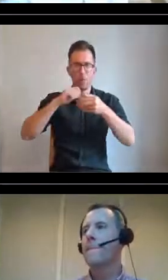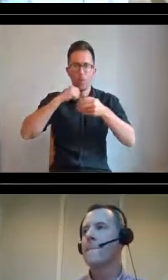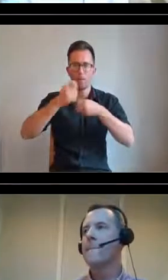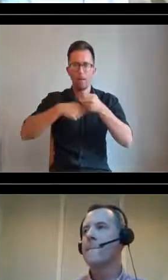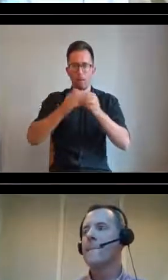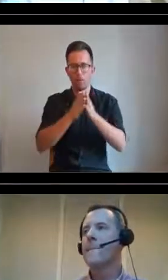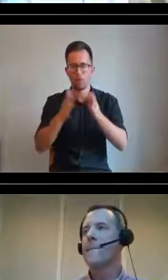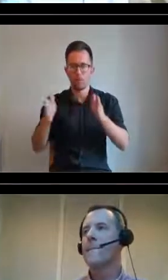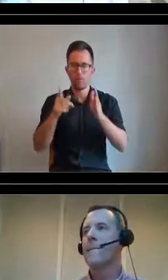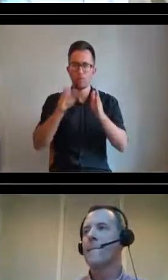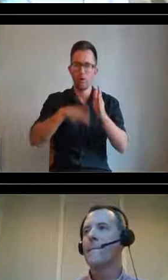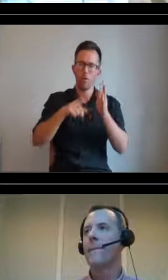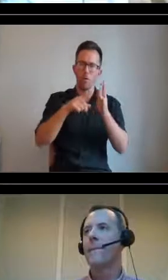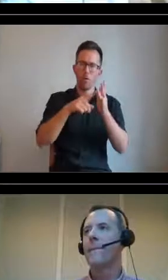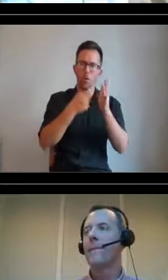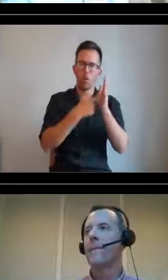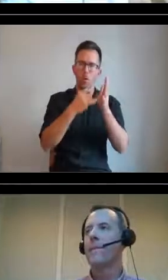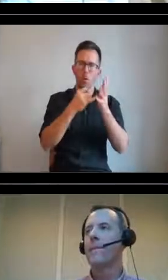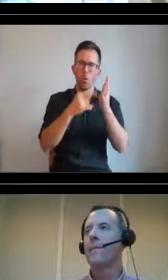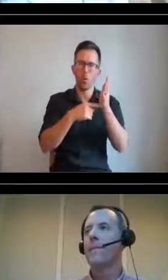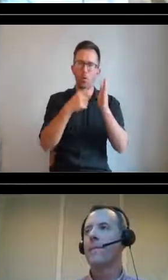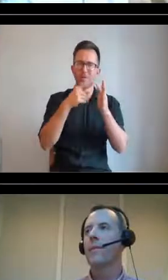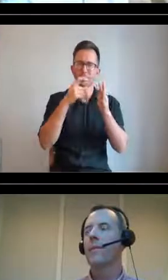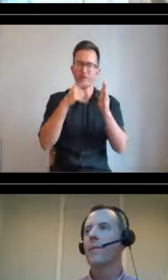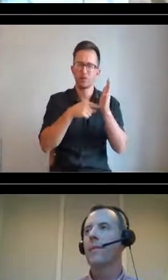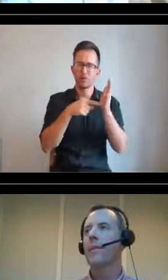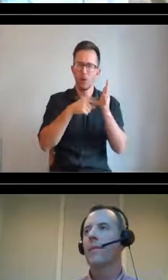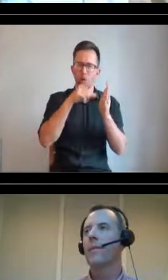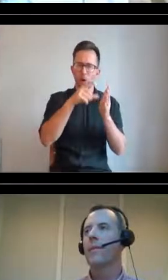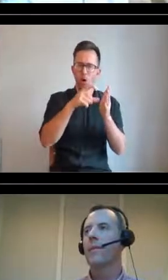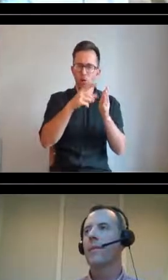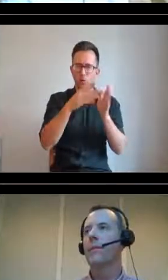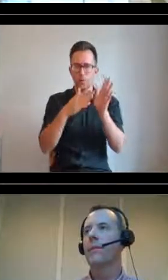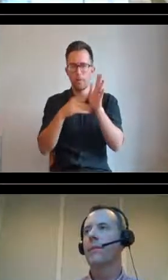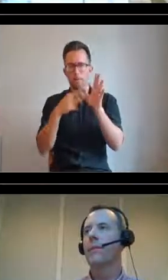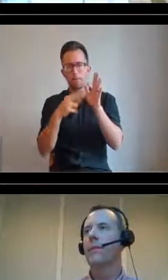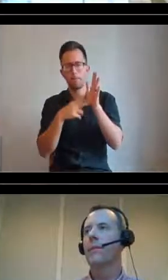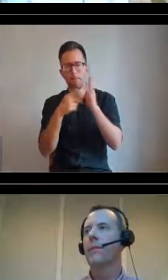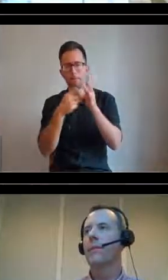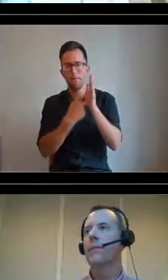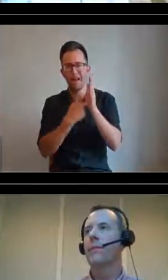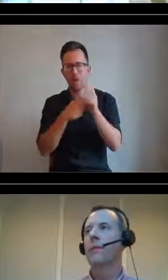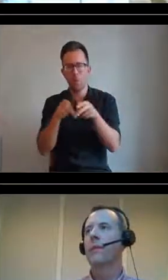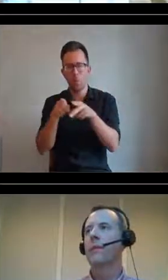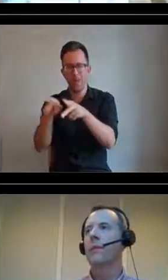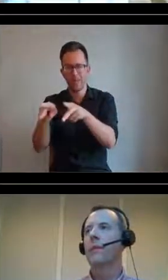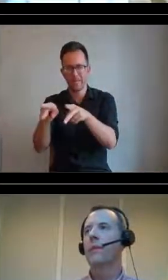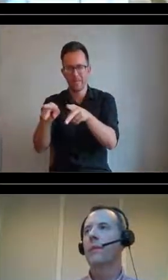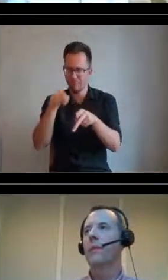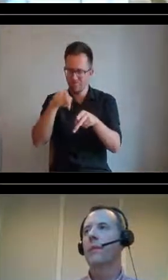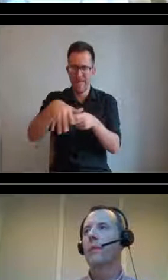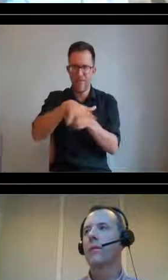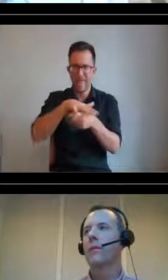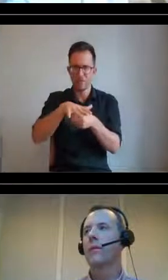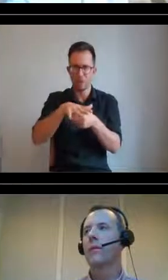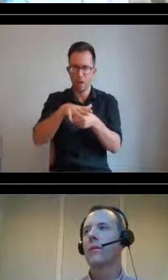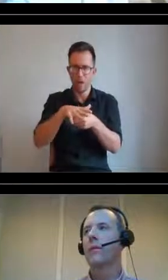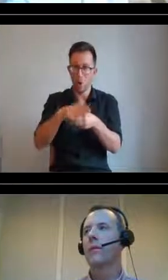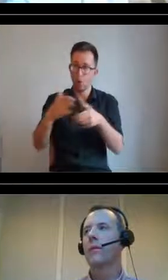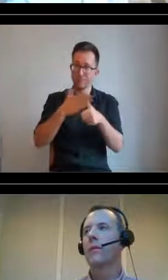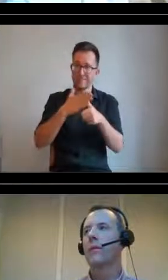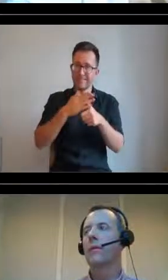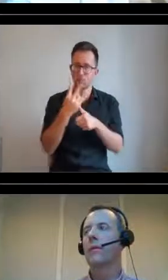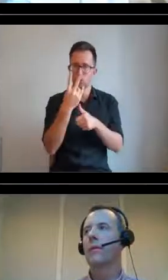Cock up to Manor Way, which is currently being done under the Thurrock scheme. So that's being widened out from 2 lanes to 3